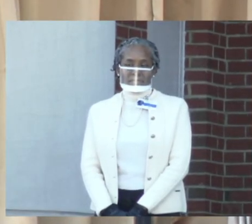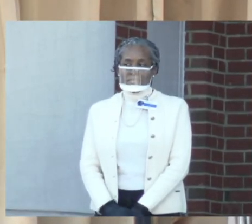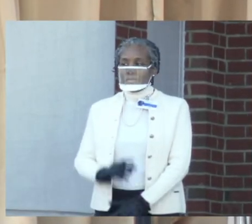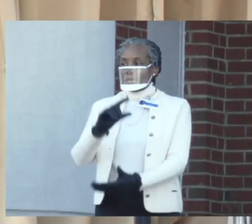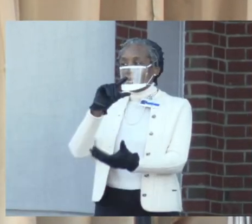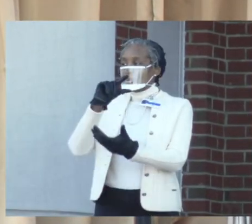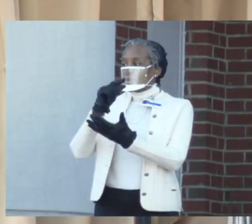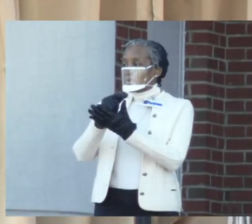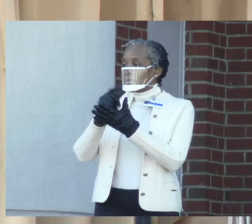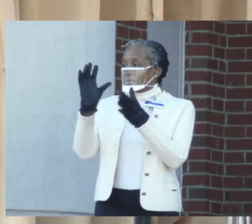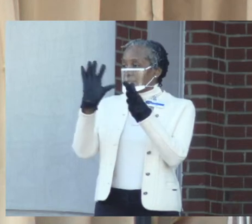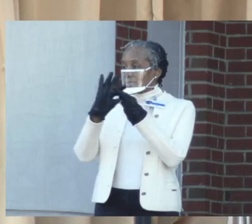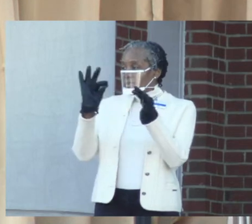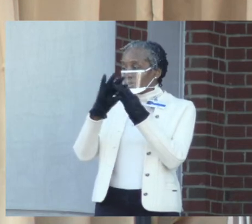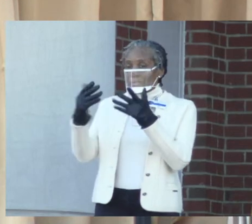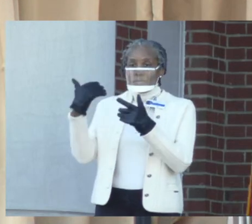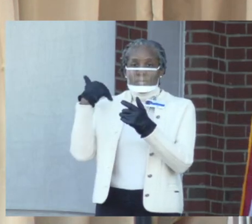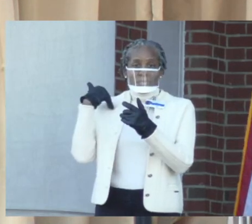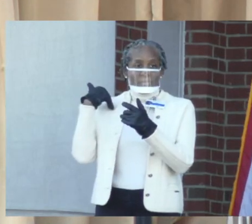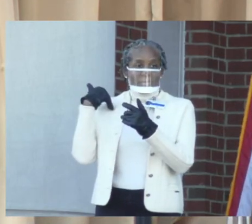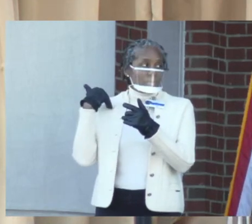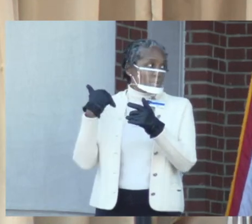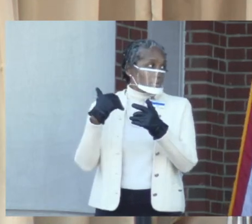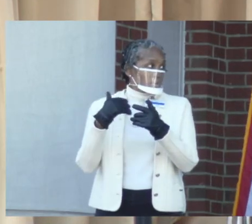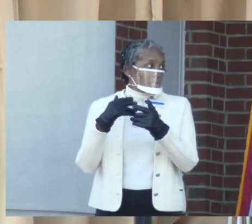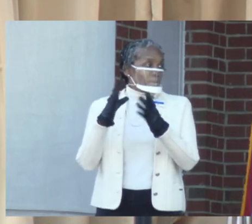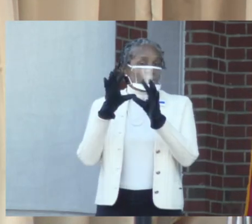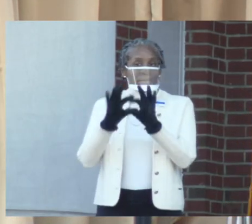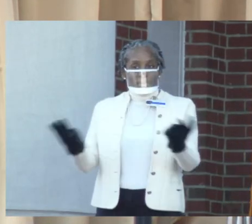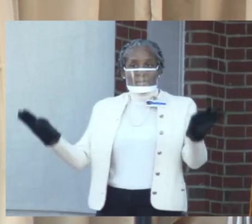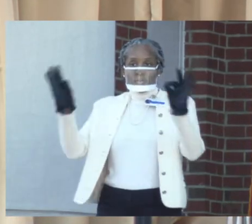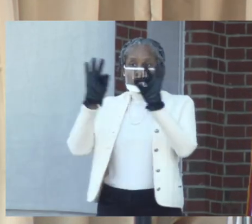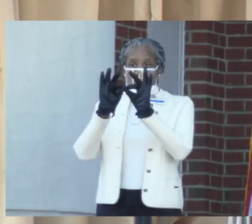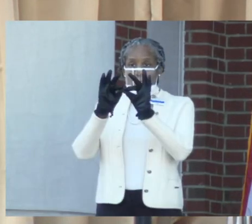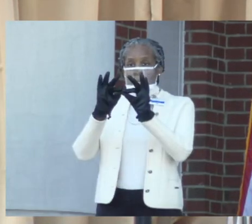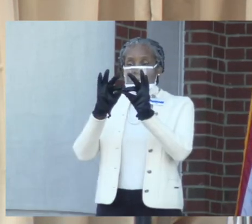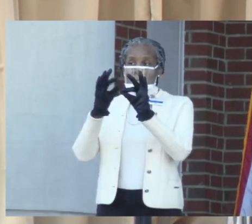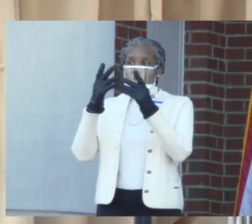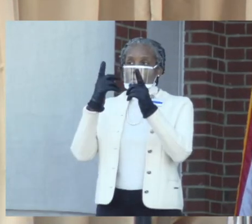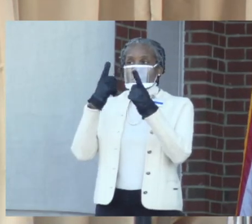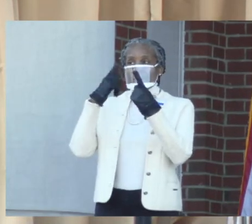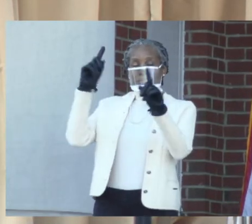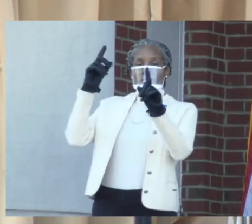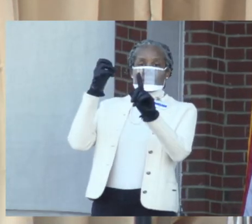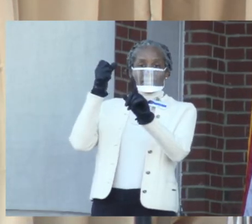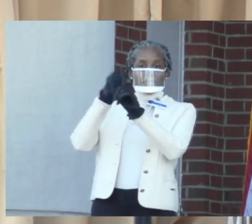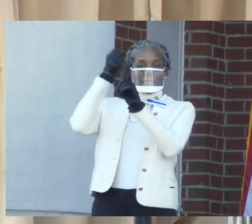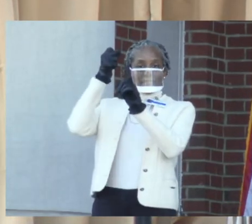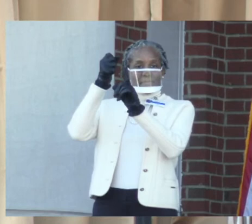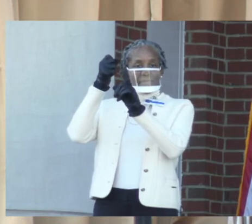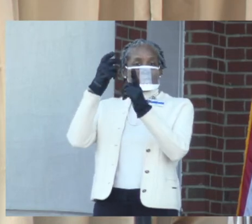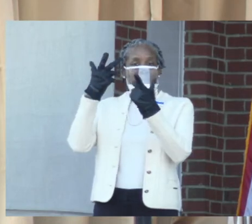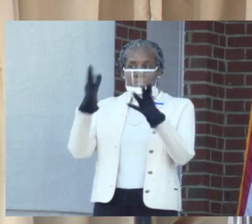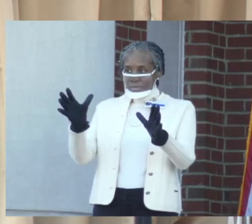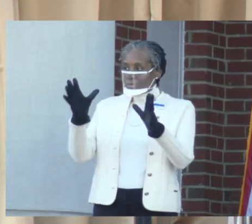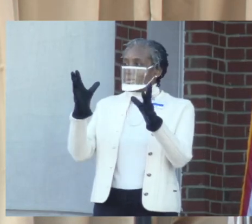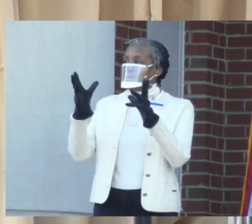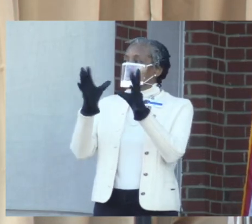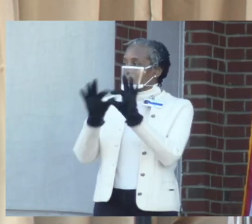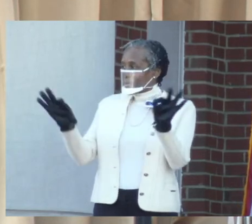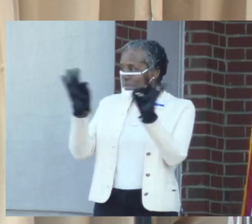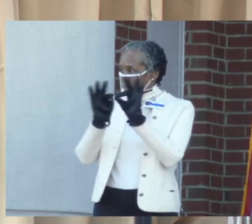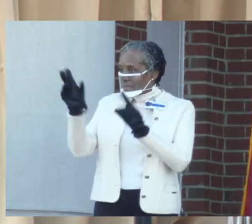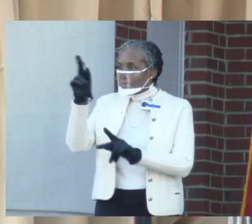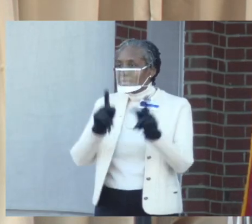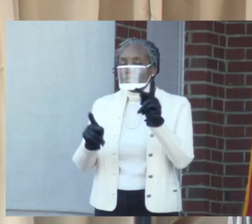Graduates, as I mentioned earlier, you have not reached this important milestone alone. You have important people in your lives who have helped you